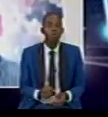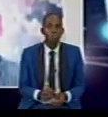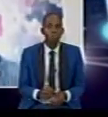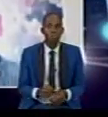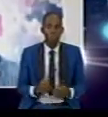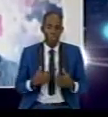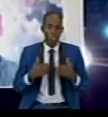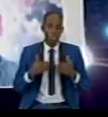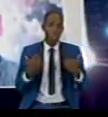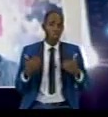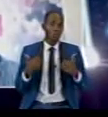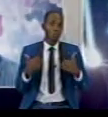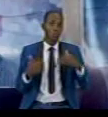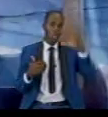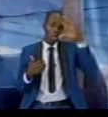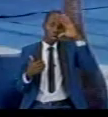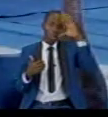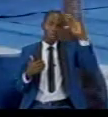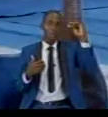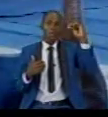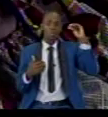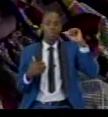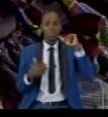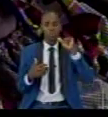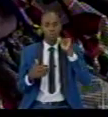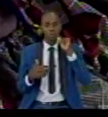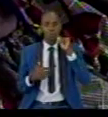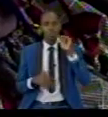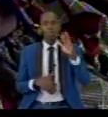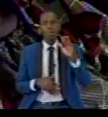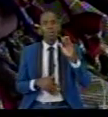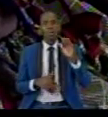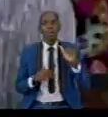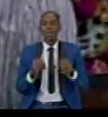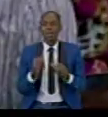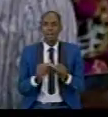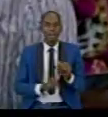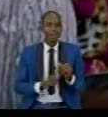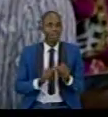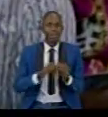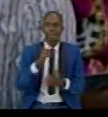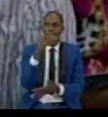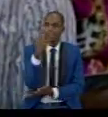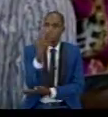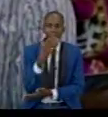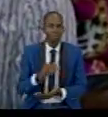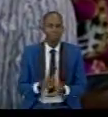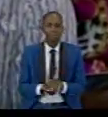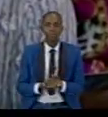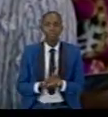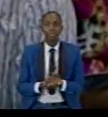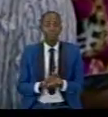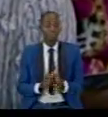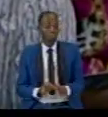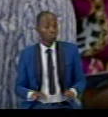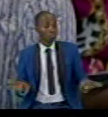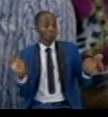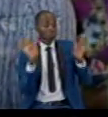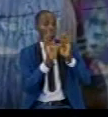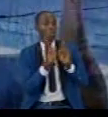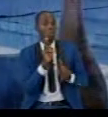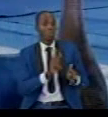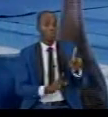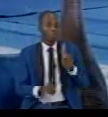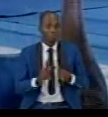man woman every tree very significant people tall